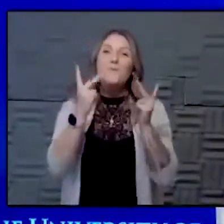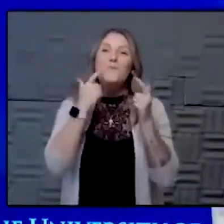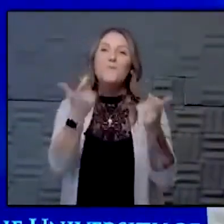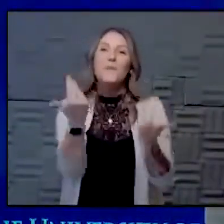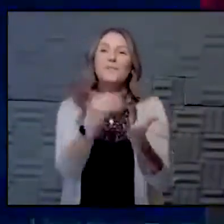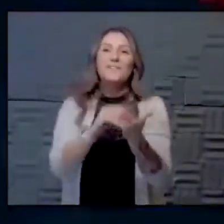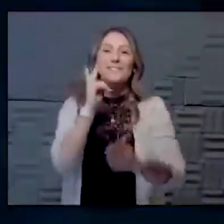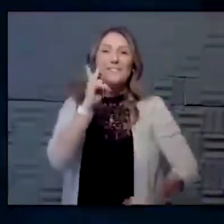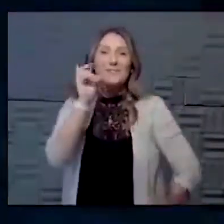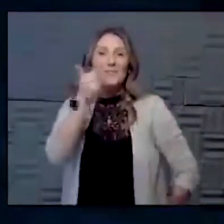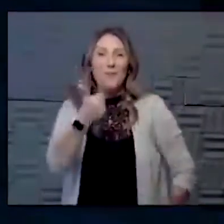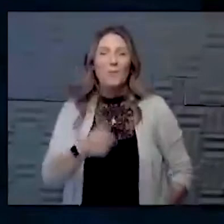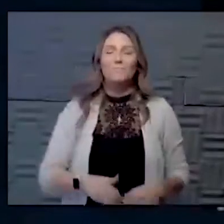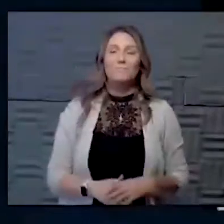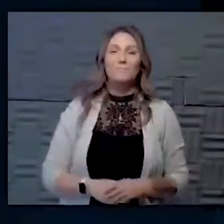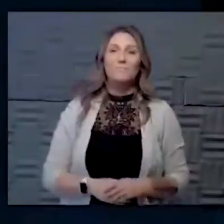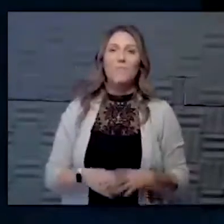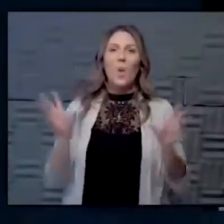tomorrow.